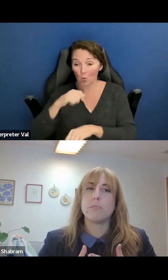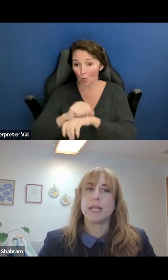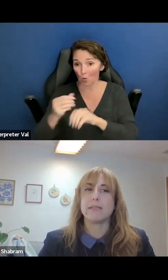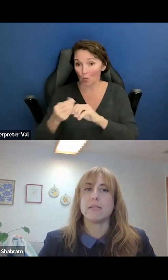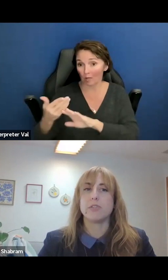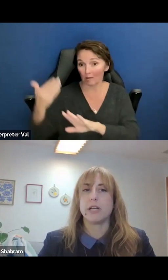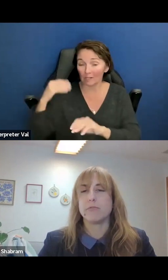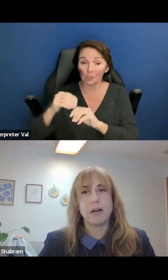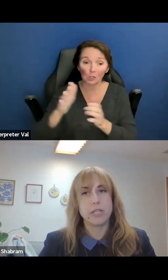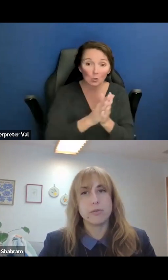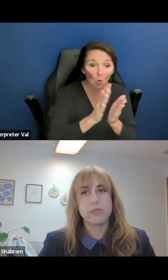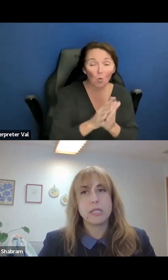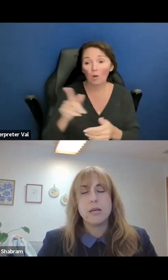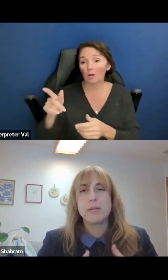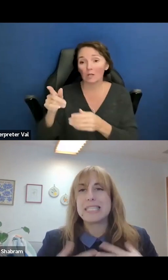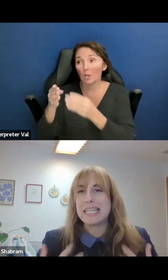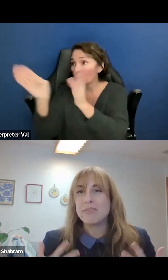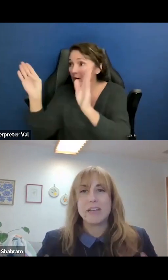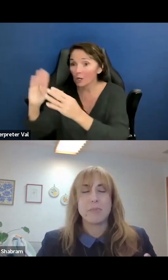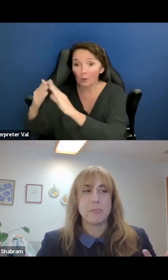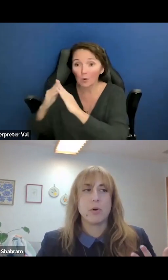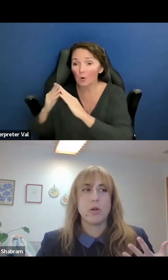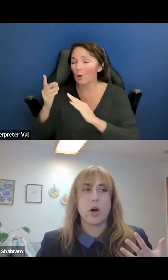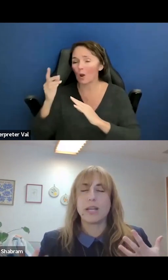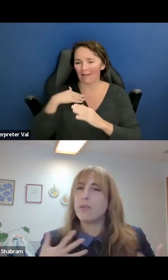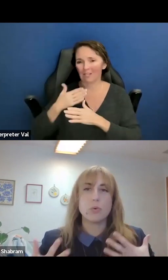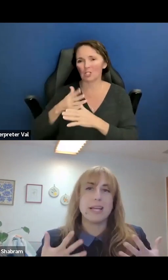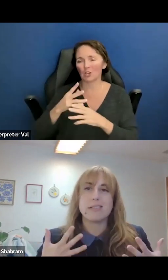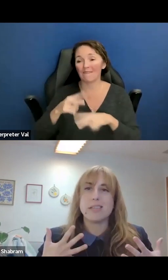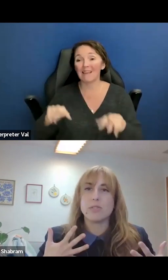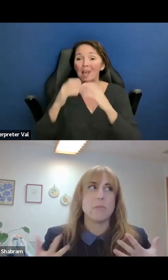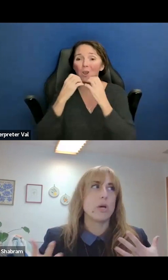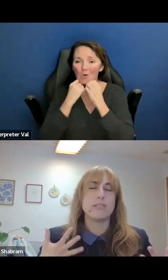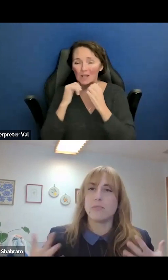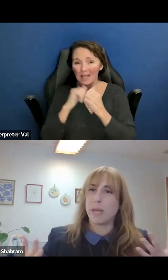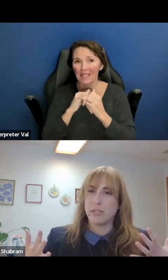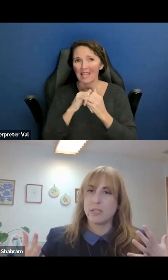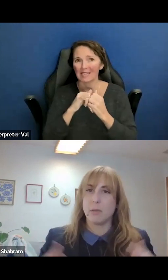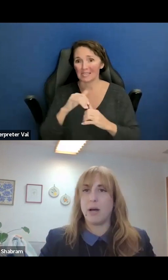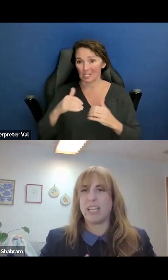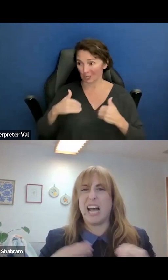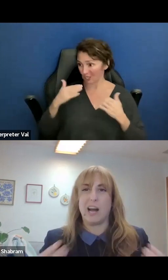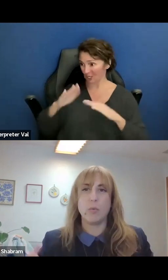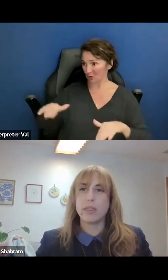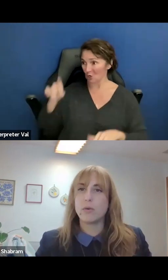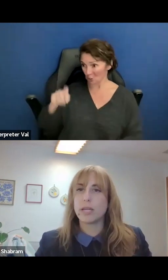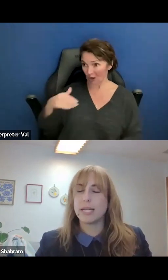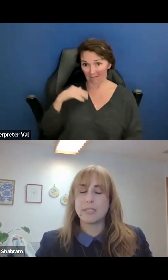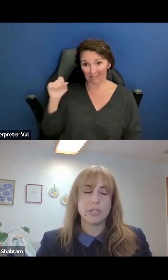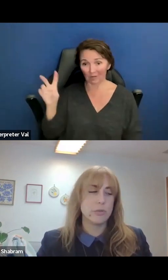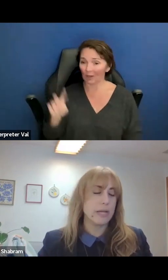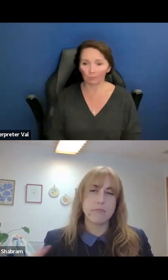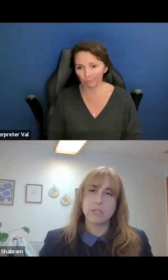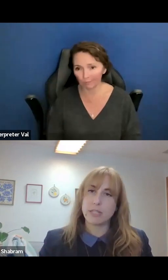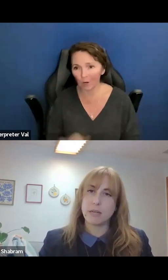those places of shared values. Because even if we're like, you know, somewhat on different pages about like how we think we're going to